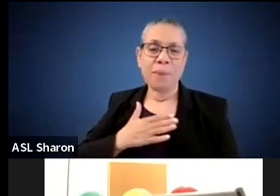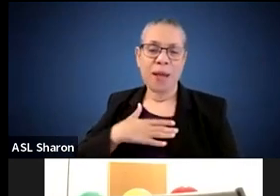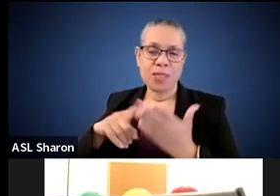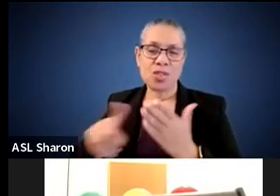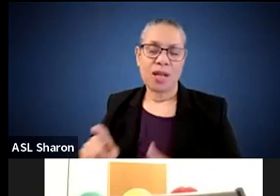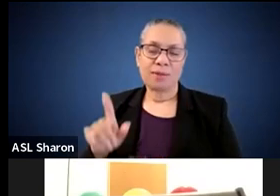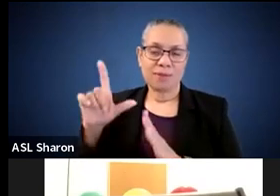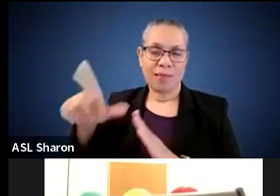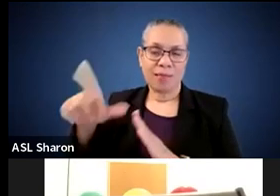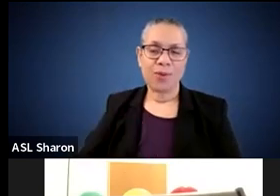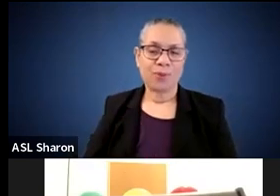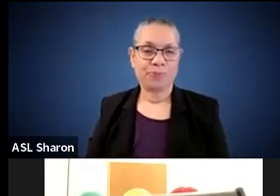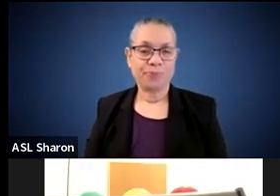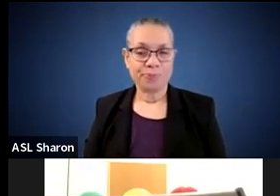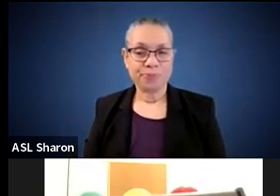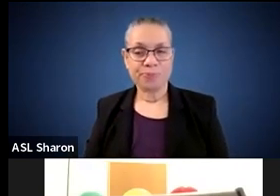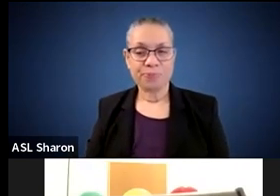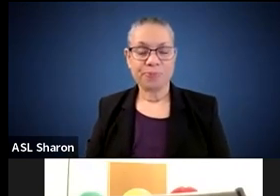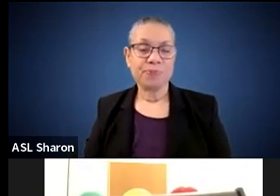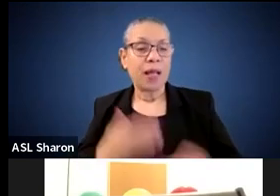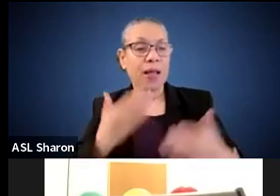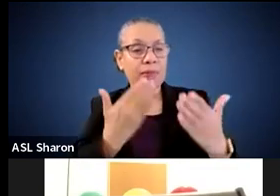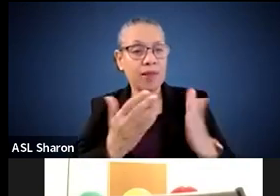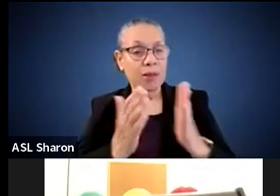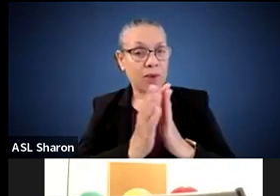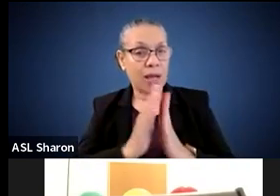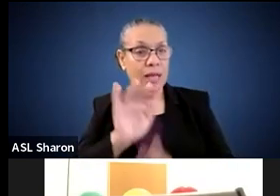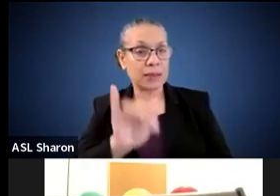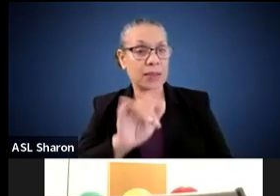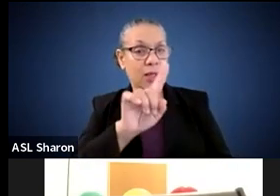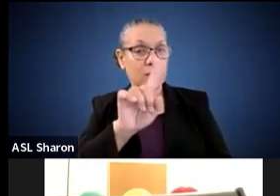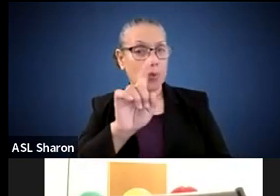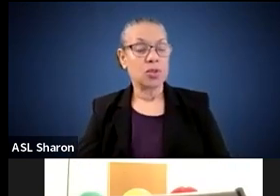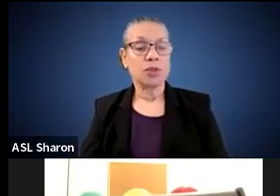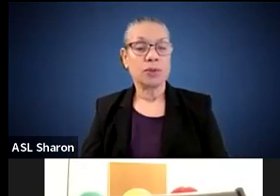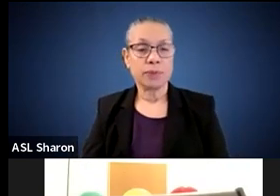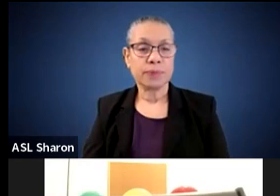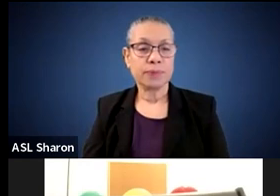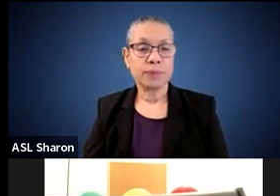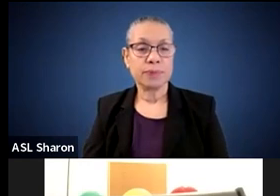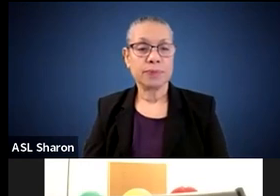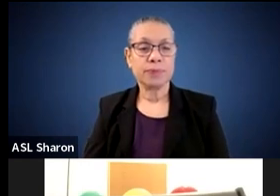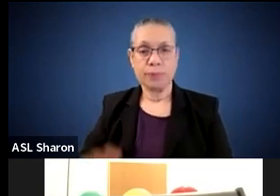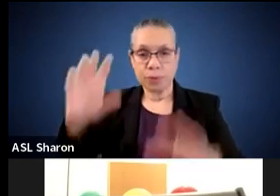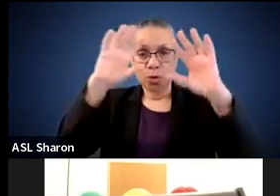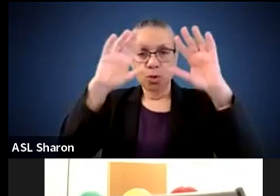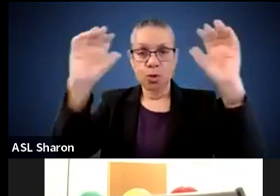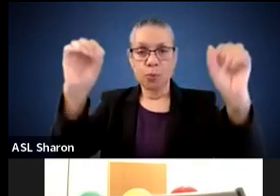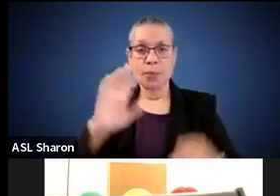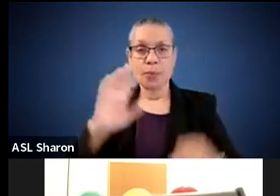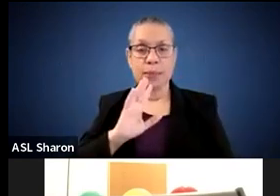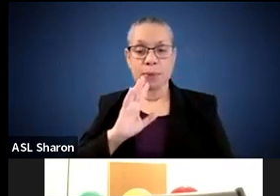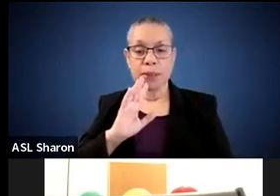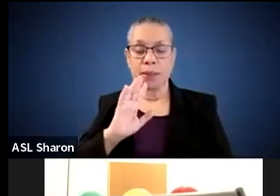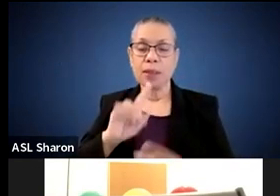on that okay but thank you for the question and I think um I think on the other one